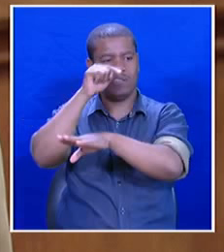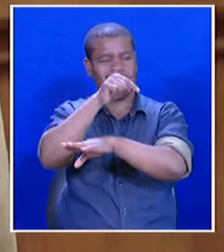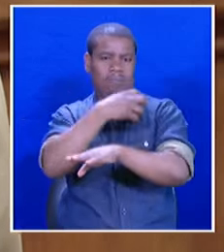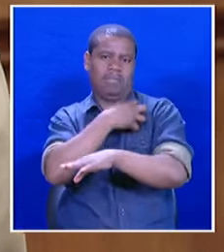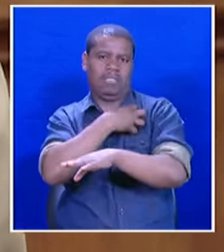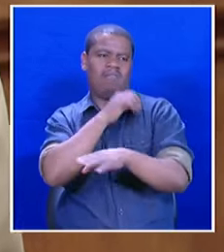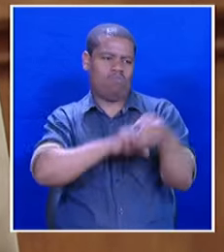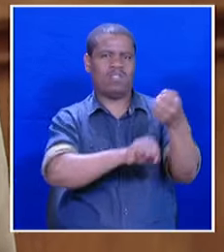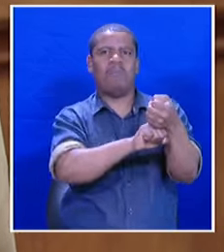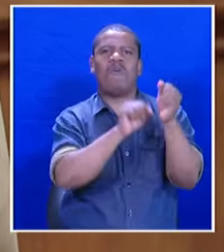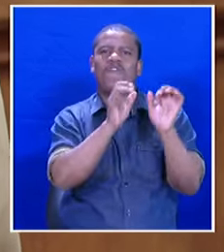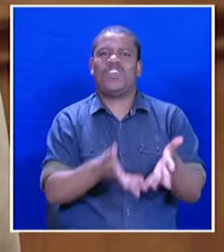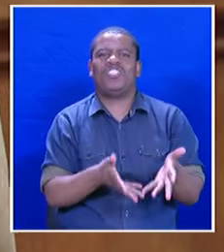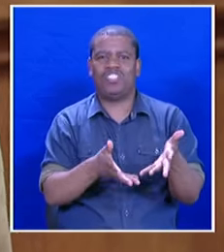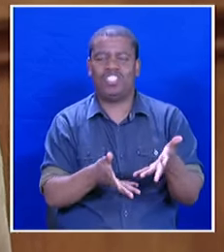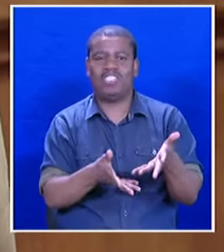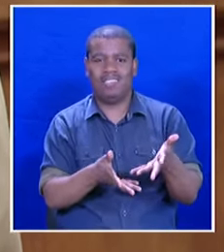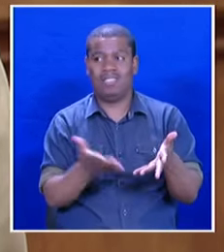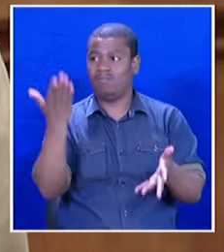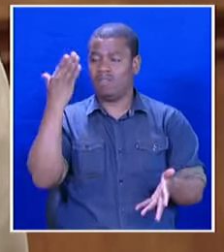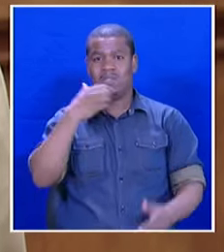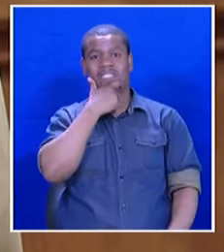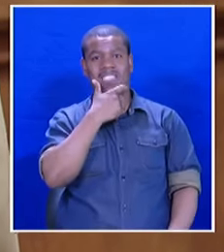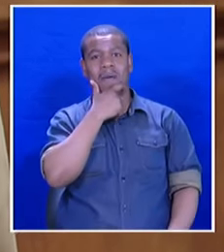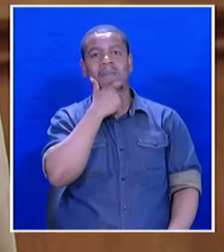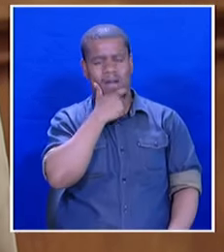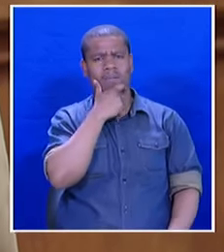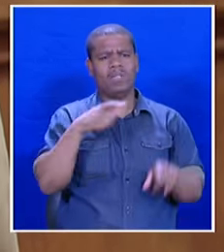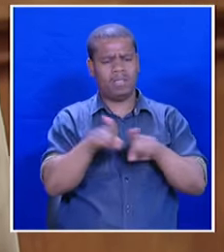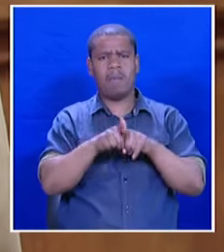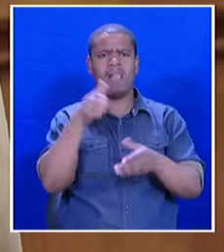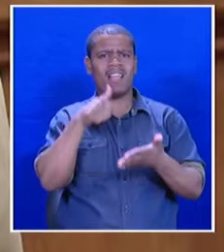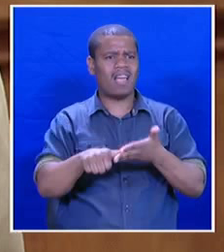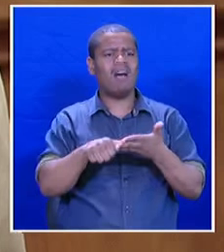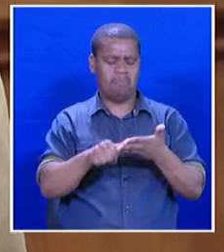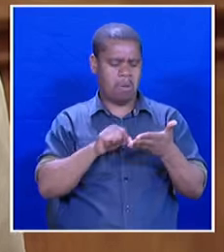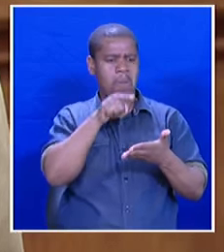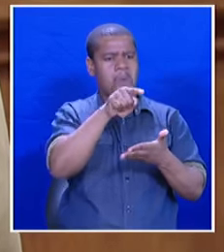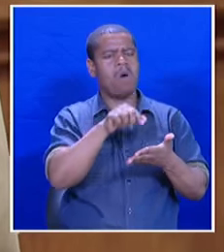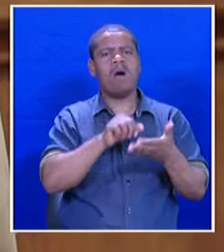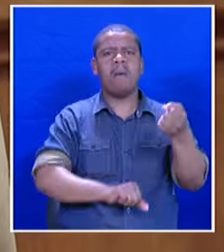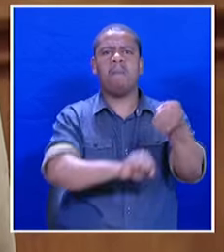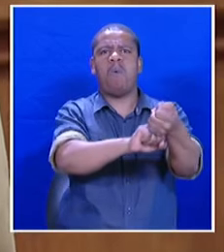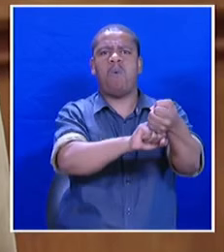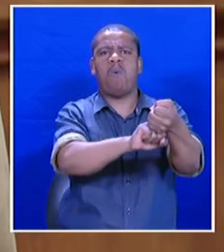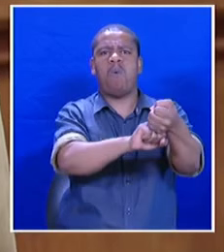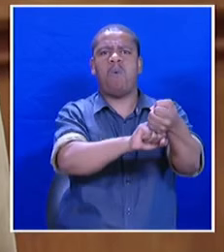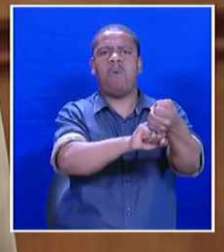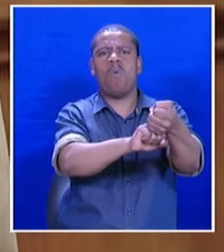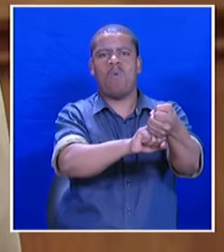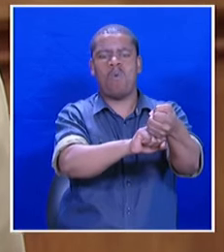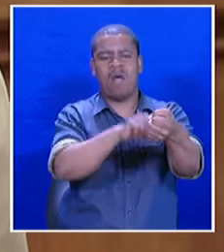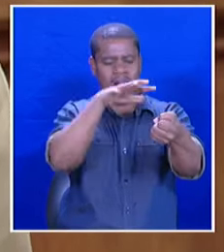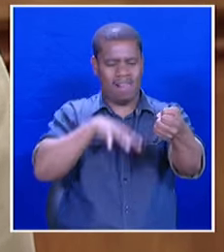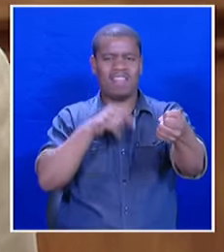on in December and even wrote a supportive letter on the move to the board, but later in February, she